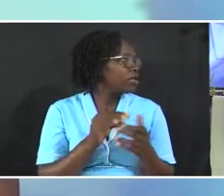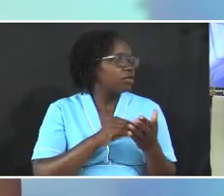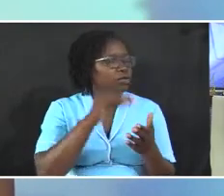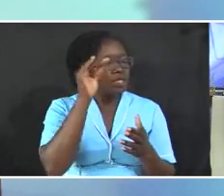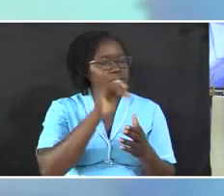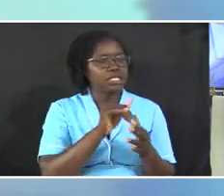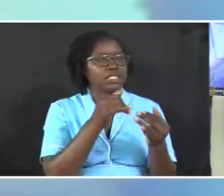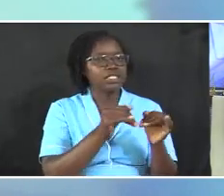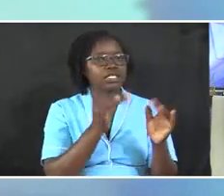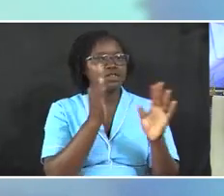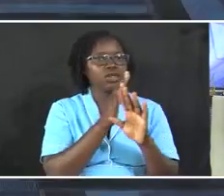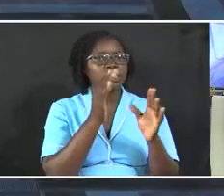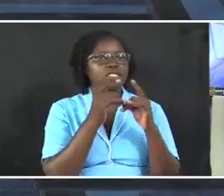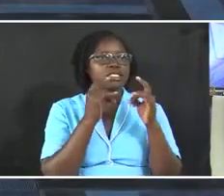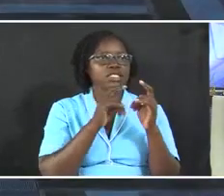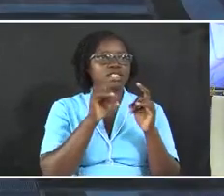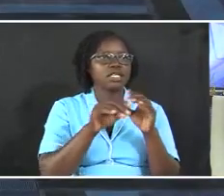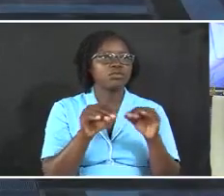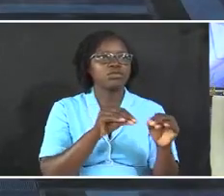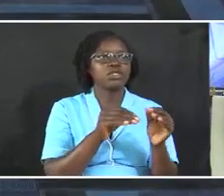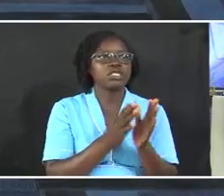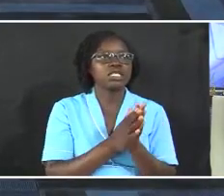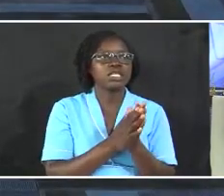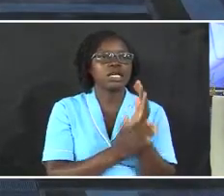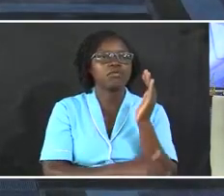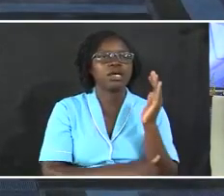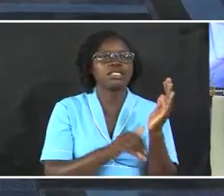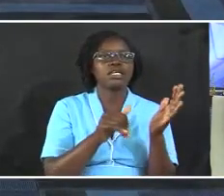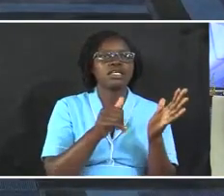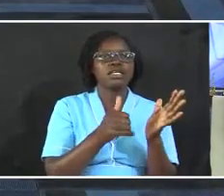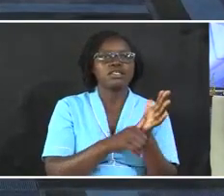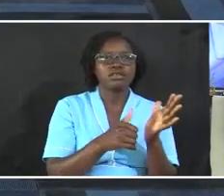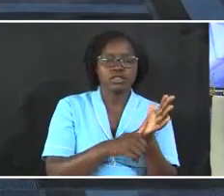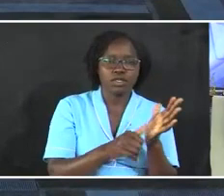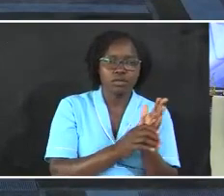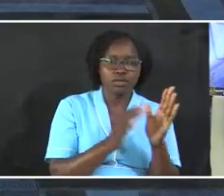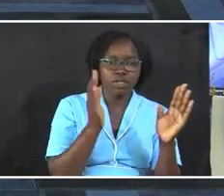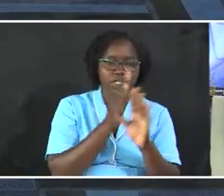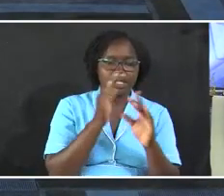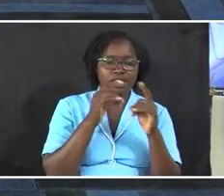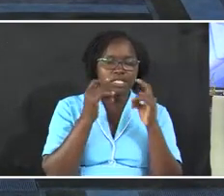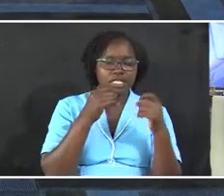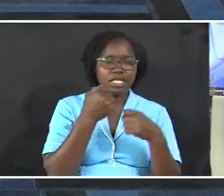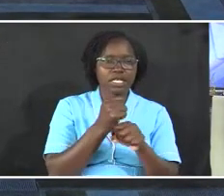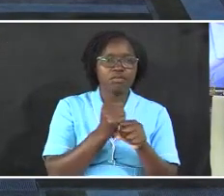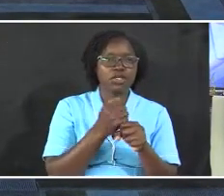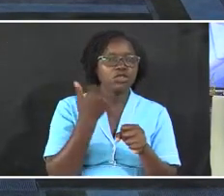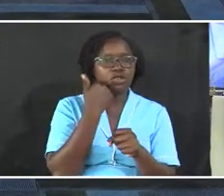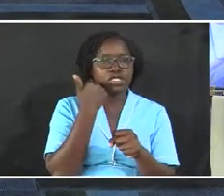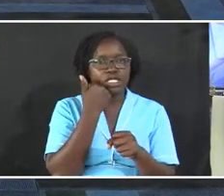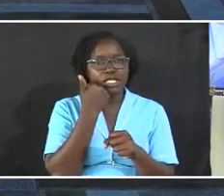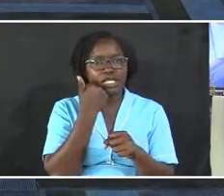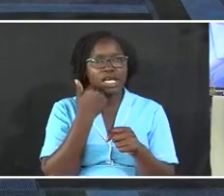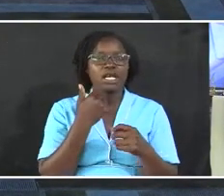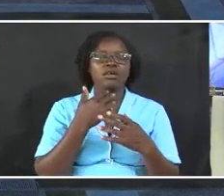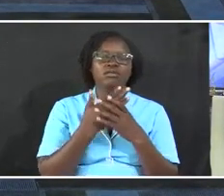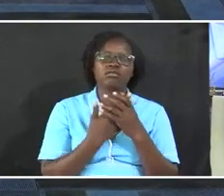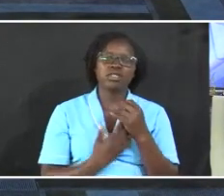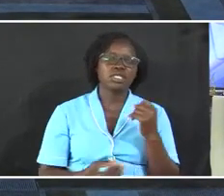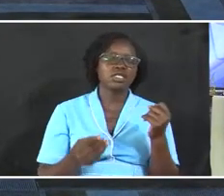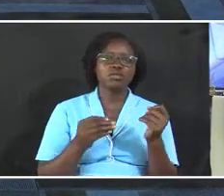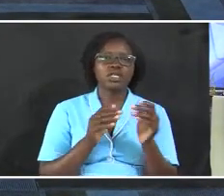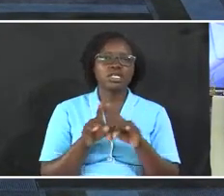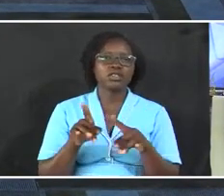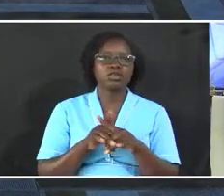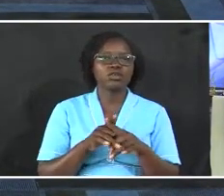that trying to hide sin can put you in a bondage. Hidden sin can make you sick, miserable, and even